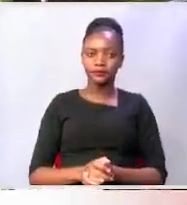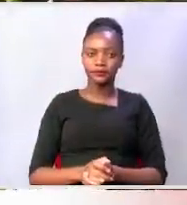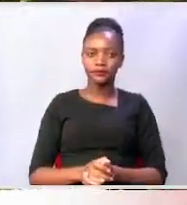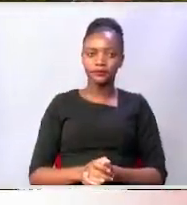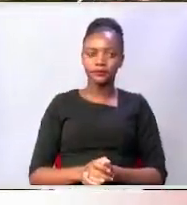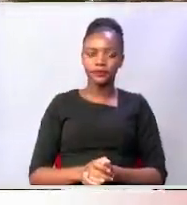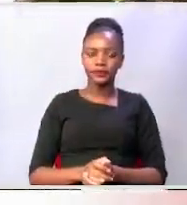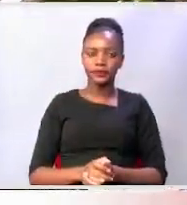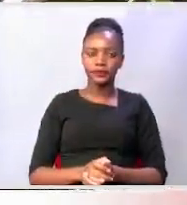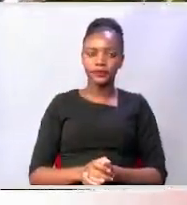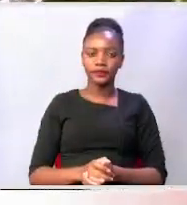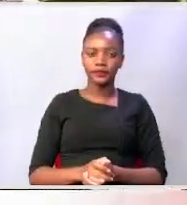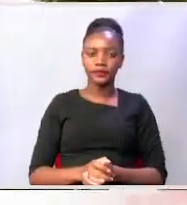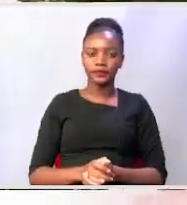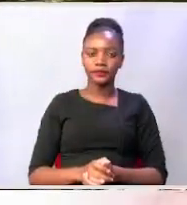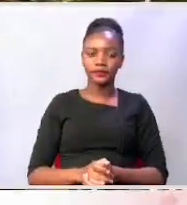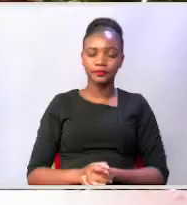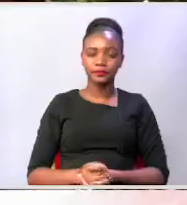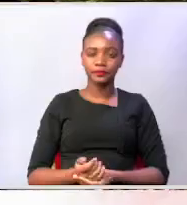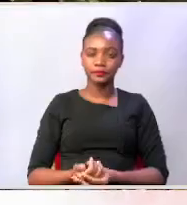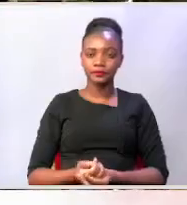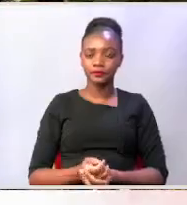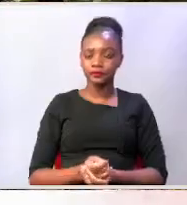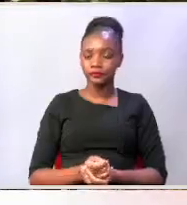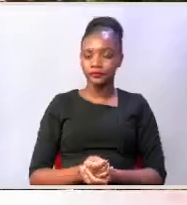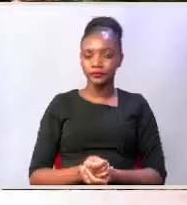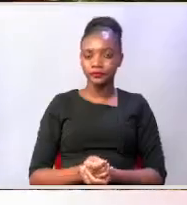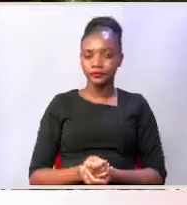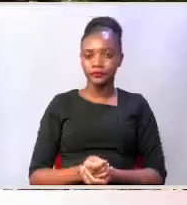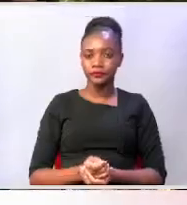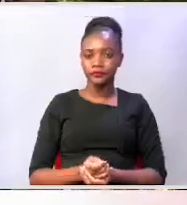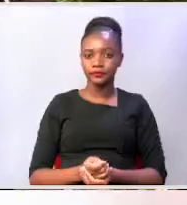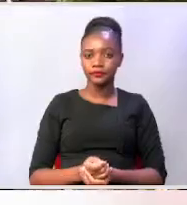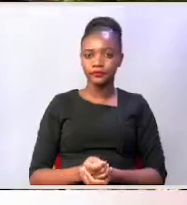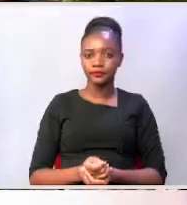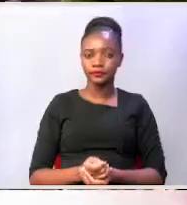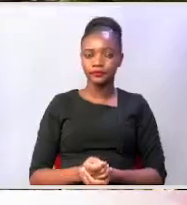Sharon Baranga, TV 47.